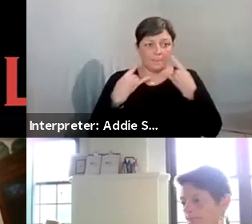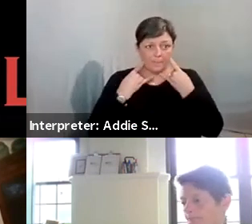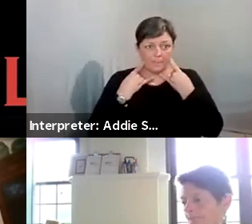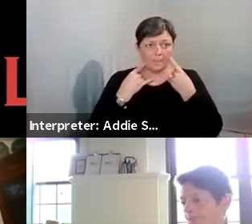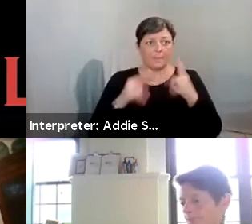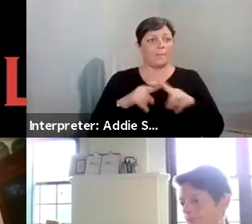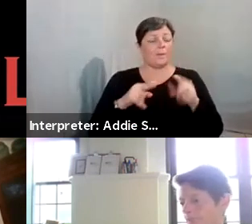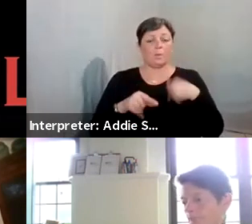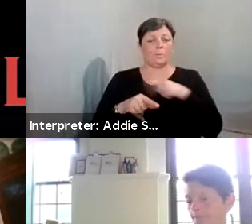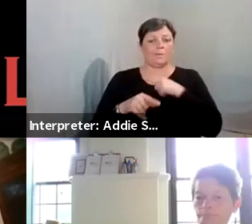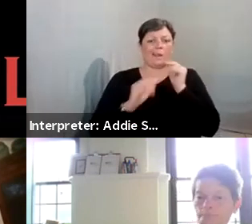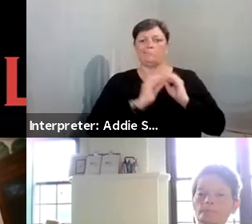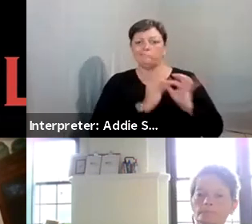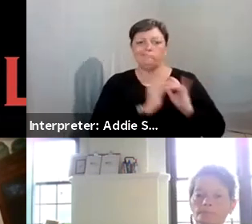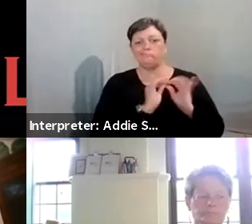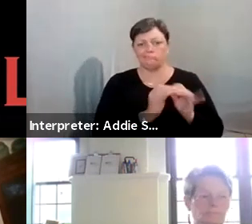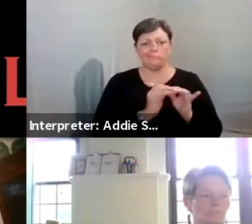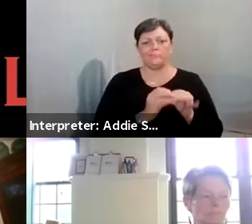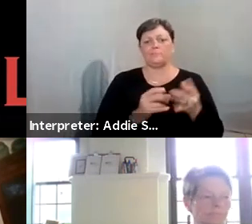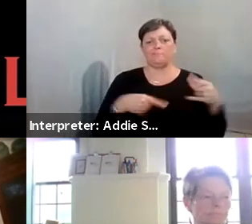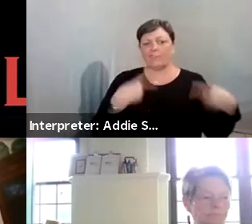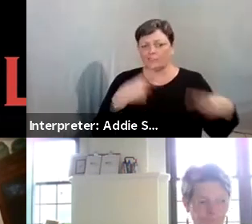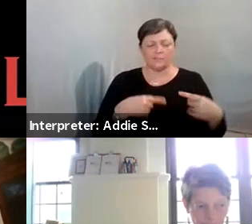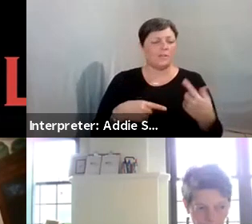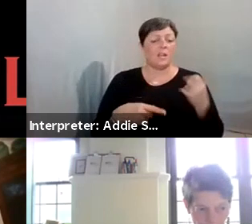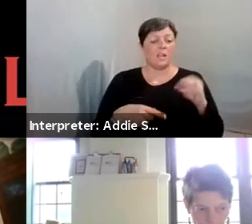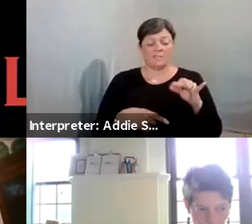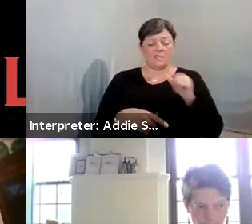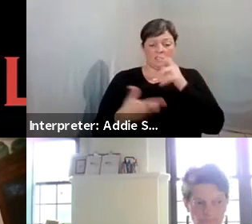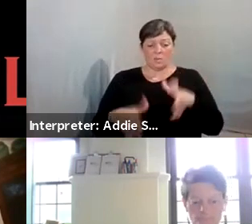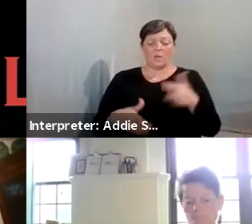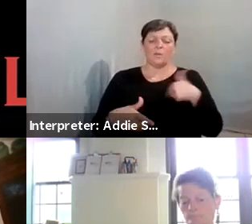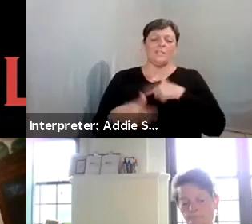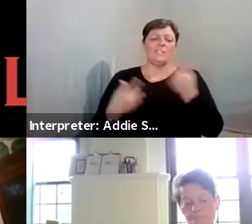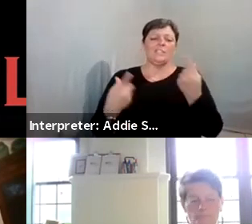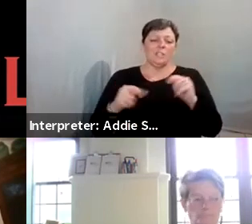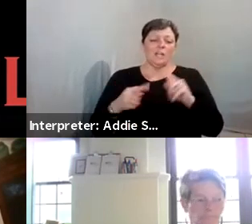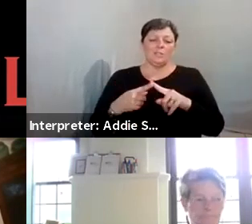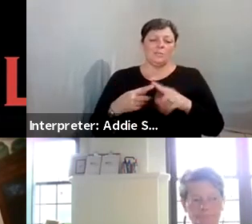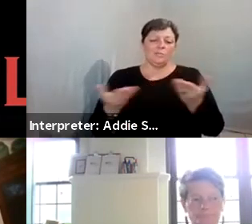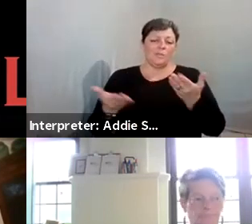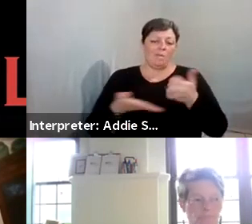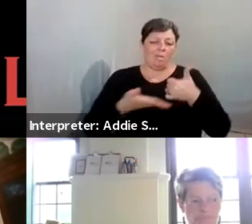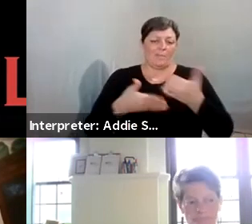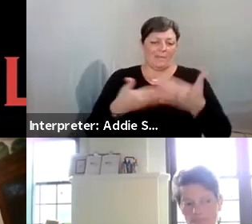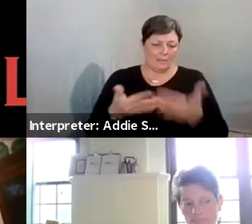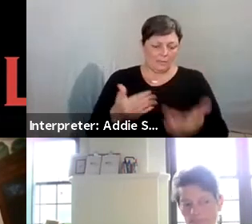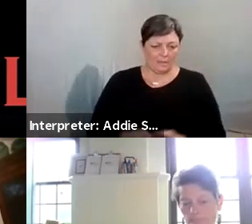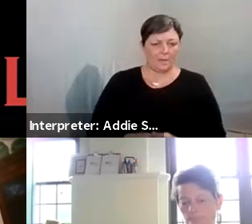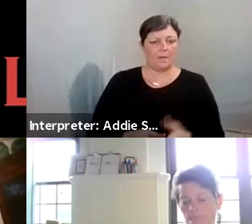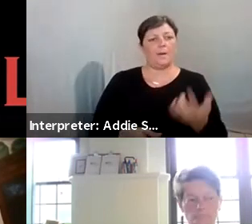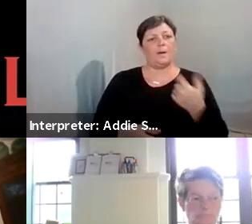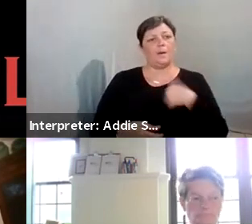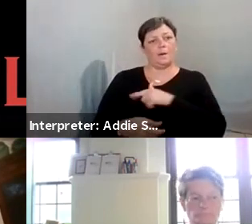get in an argument with anybody. They feel strongly that they don't want to, we still try to serve them. So, and we run a